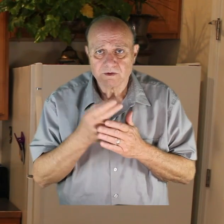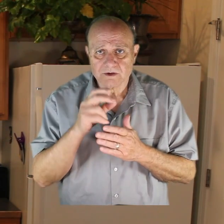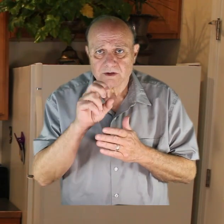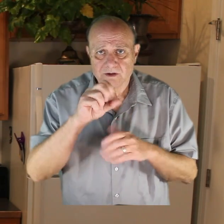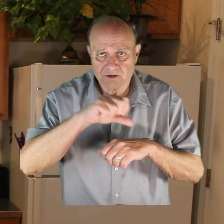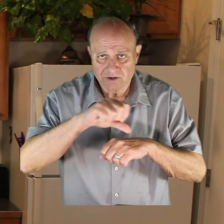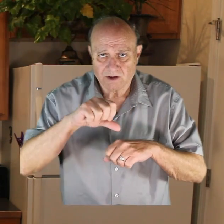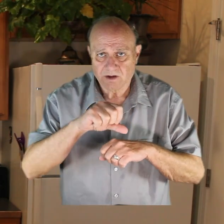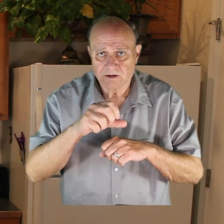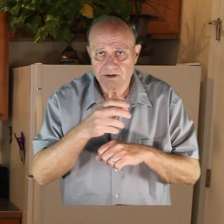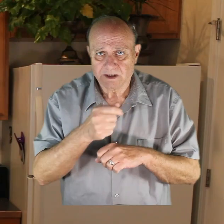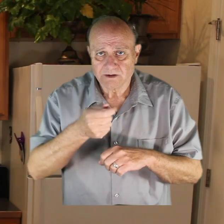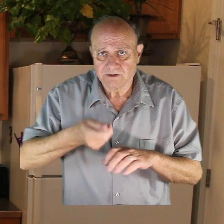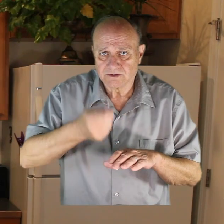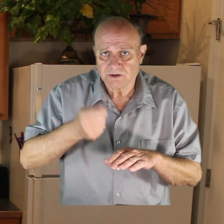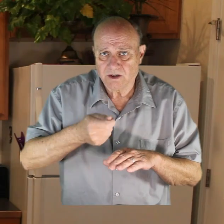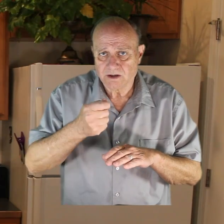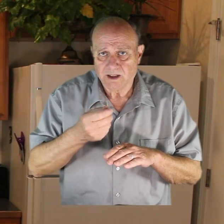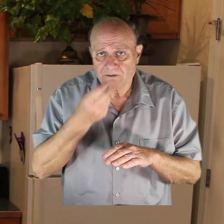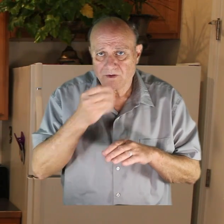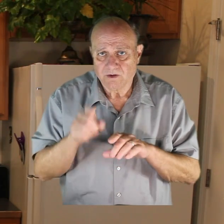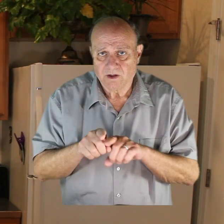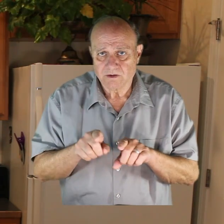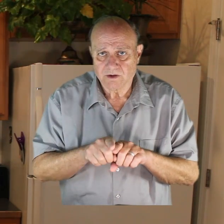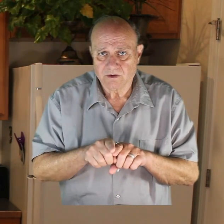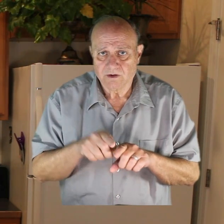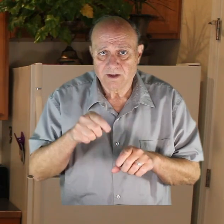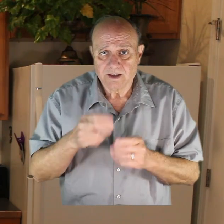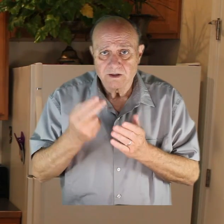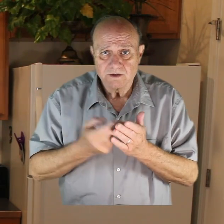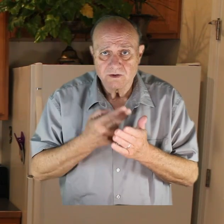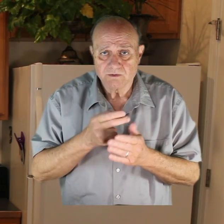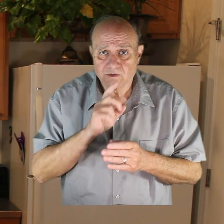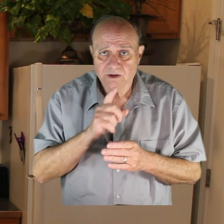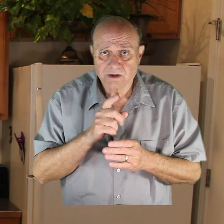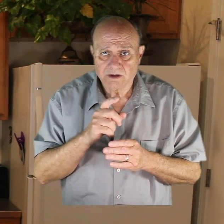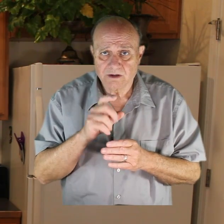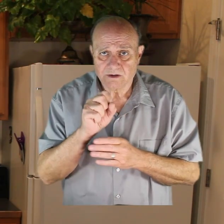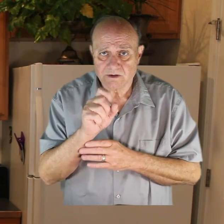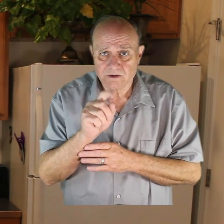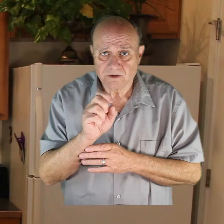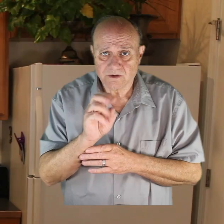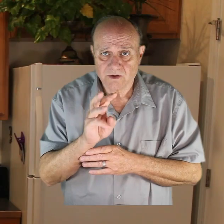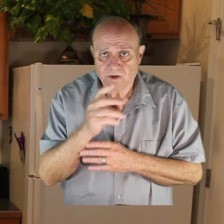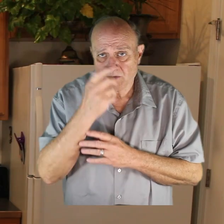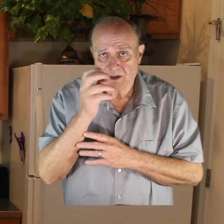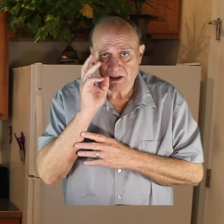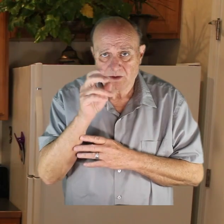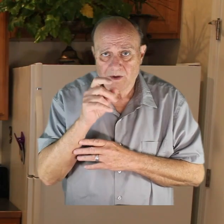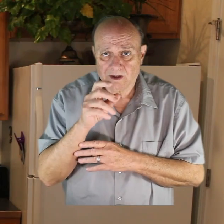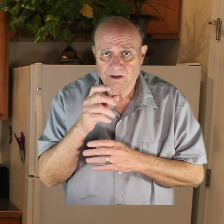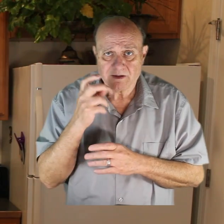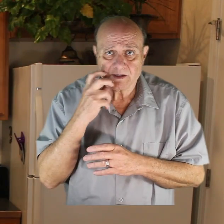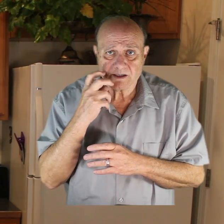sauteed foods as well. With this soup, it's actually a stew because I'll be thickening it.